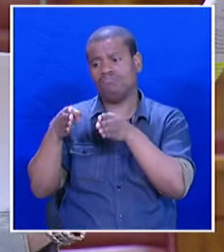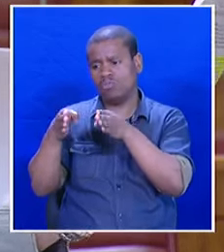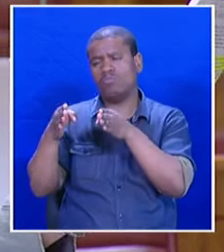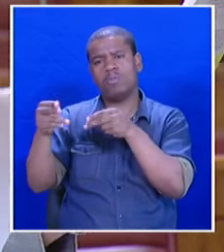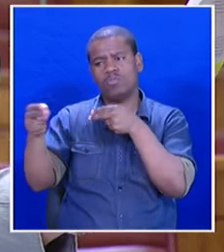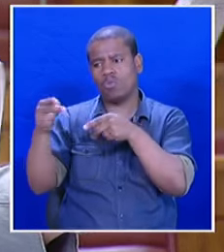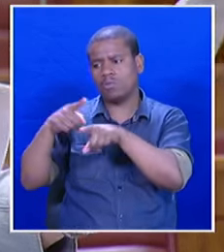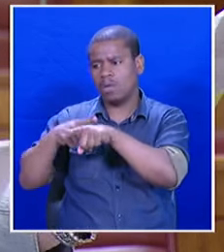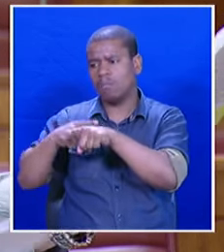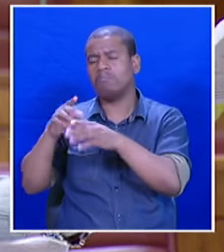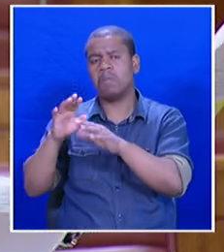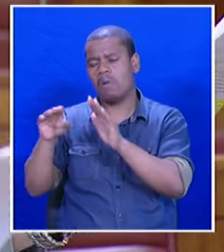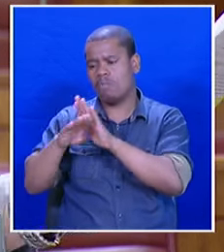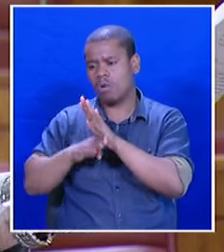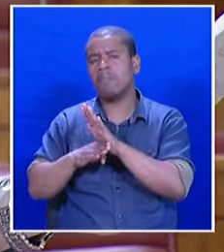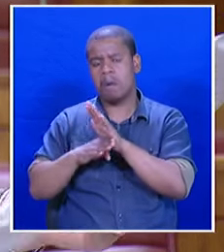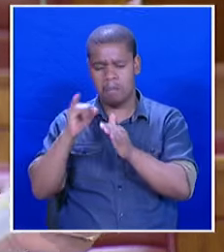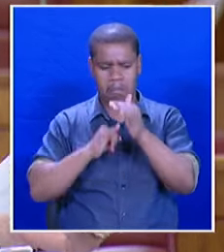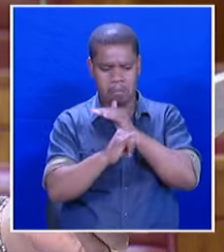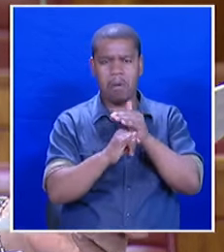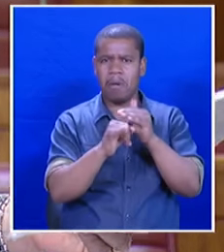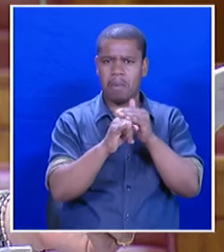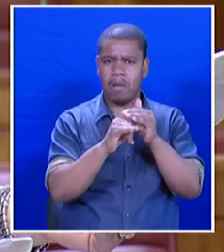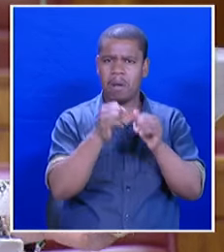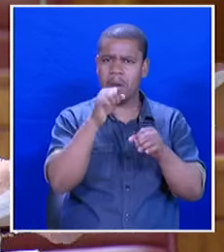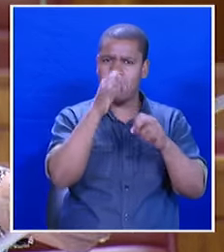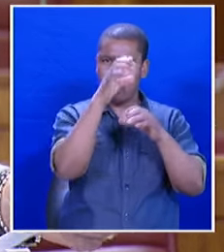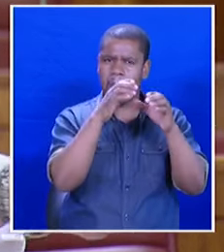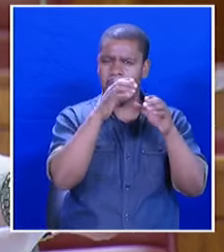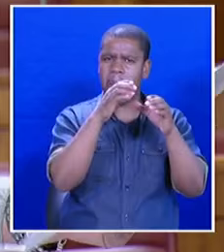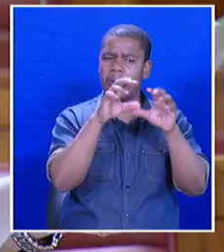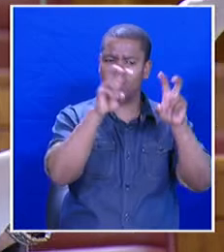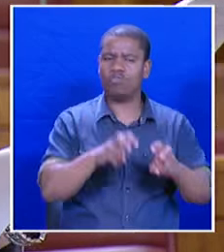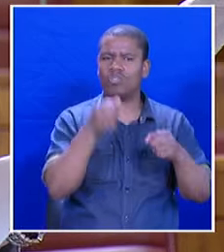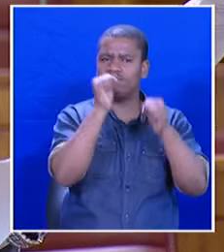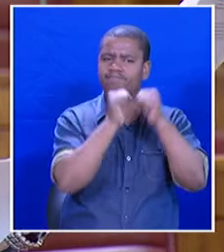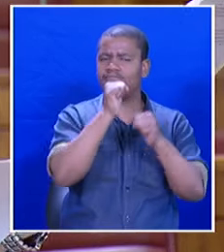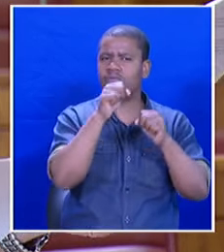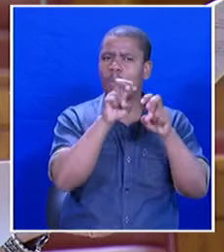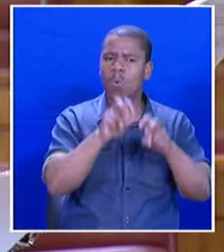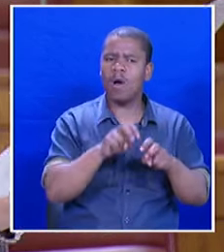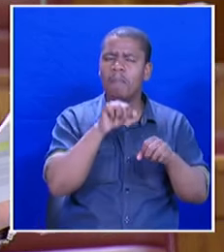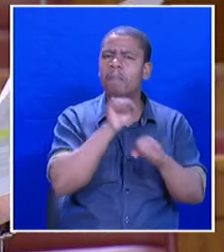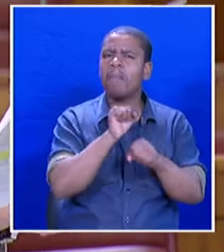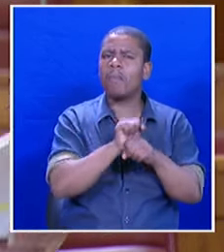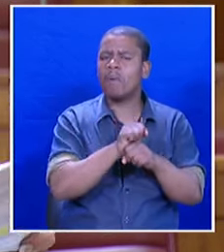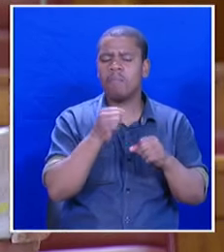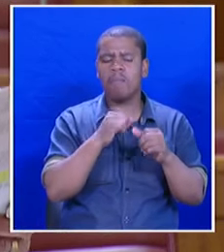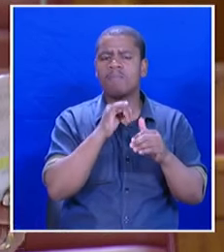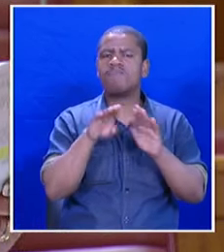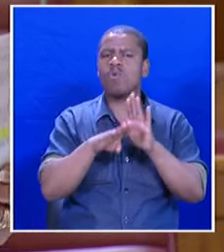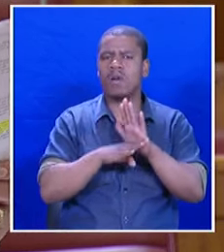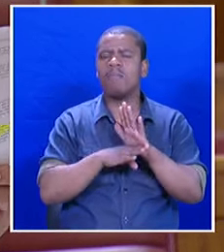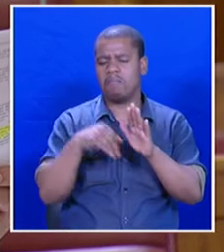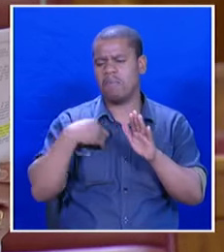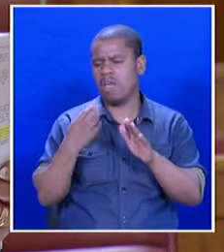private producer program, the independent private producer program? You did say it's coming, but it's not happening fast enough. I have a couple of